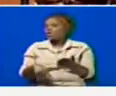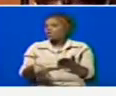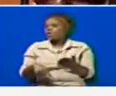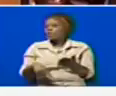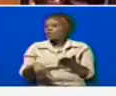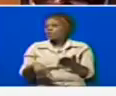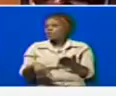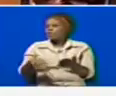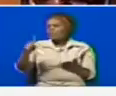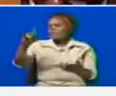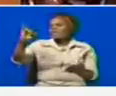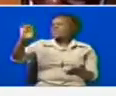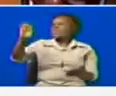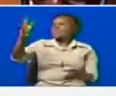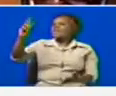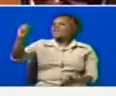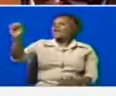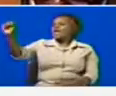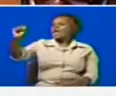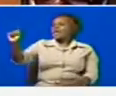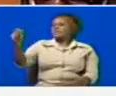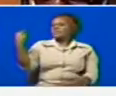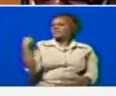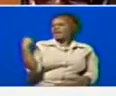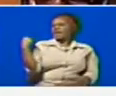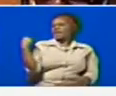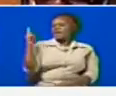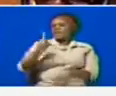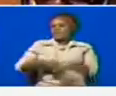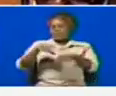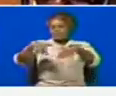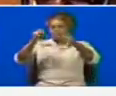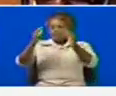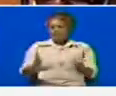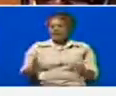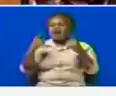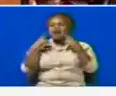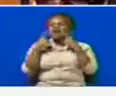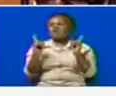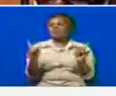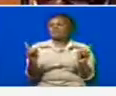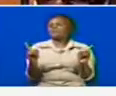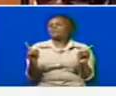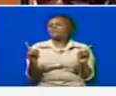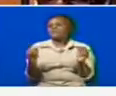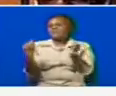a number of kits at the time, which was yesterday by the time the chair was making that statement.